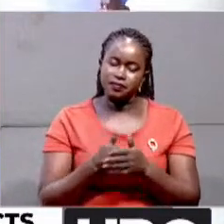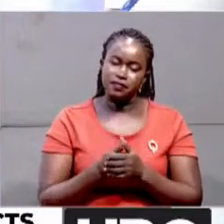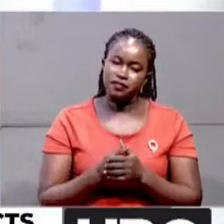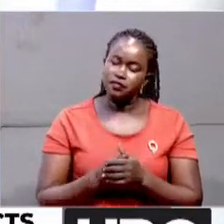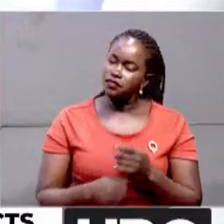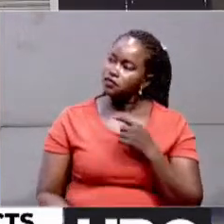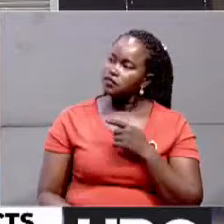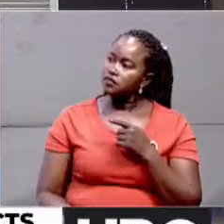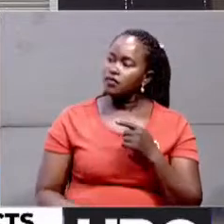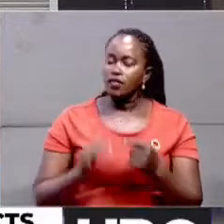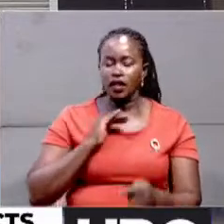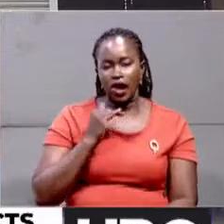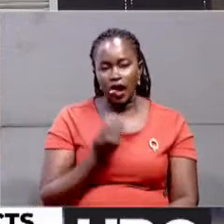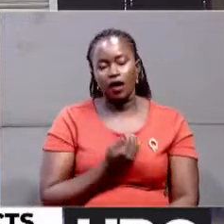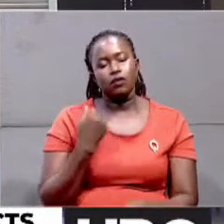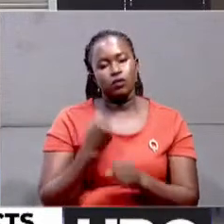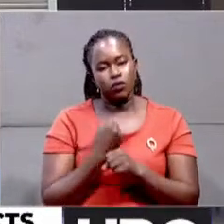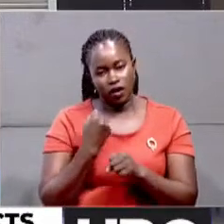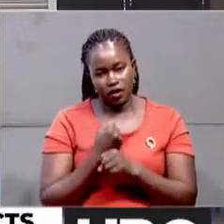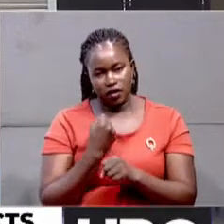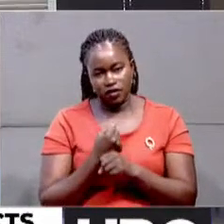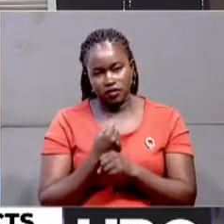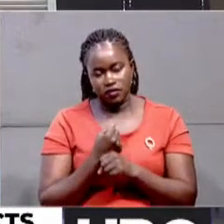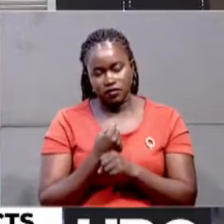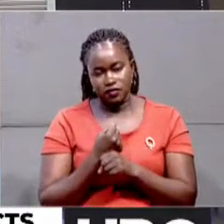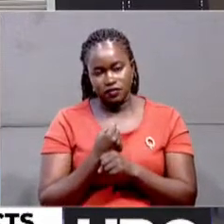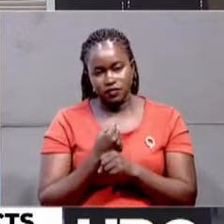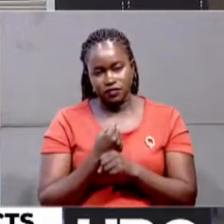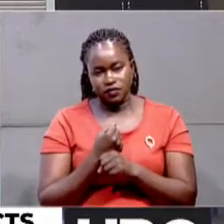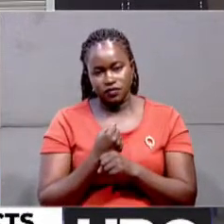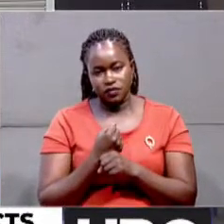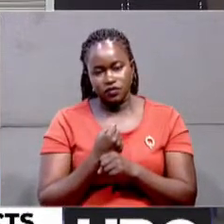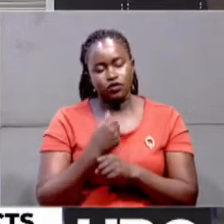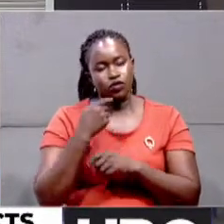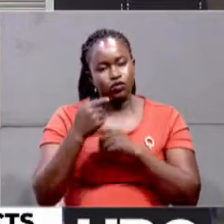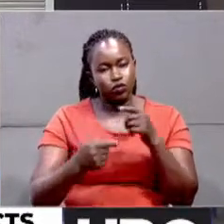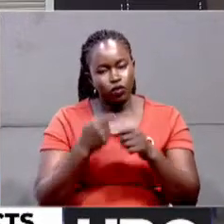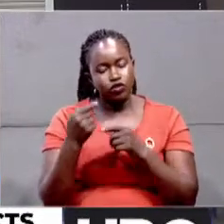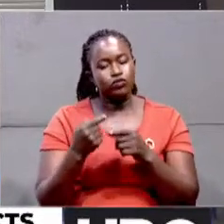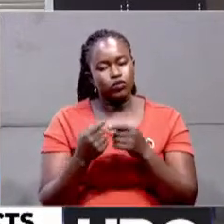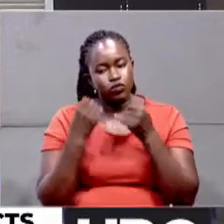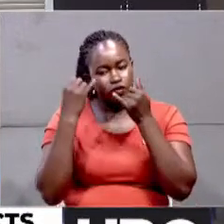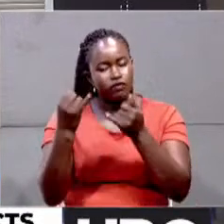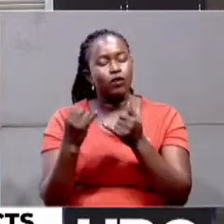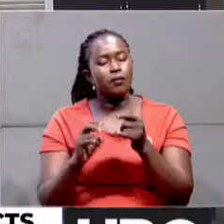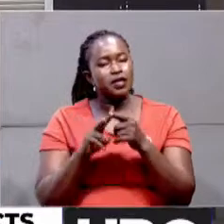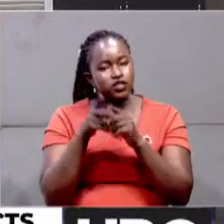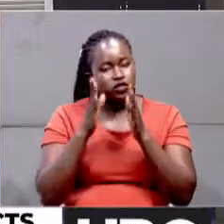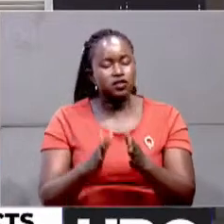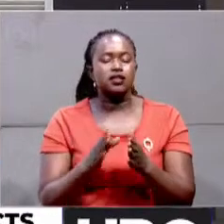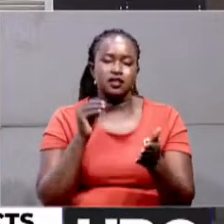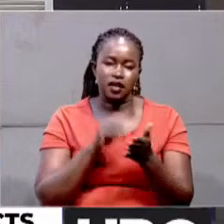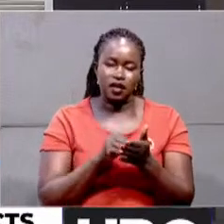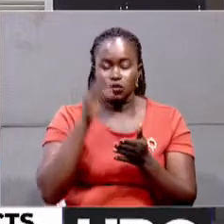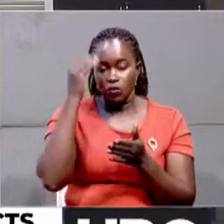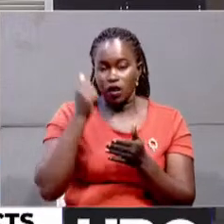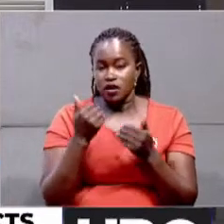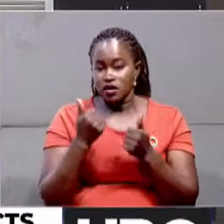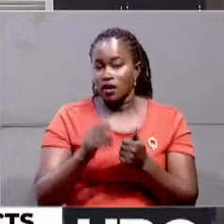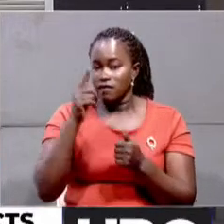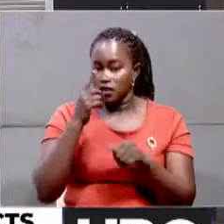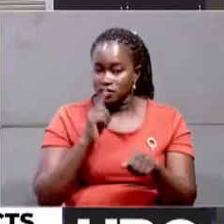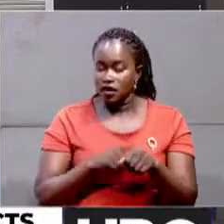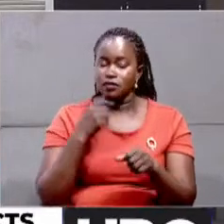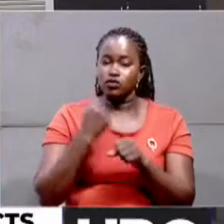Our work is to reinforce our engineers because this is the first time they are coming out to do